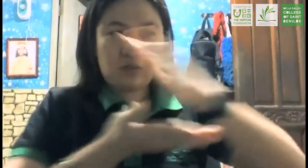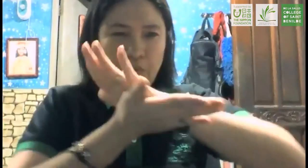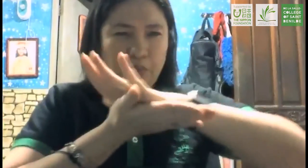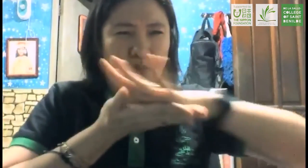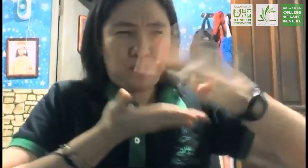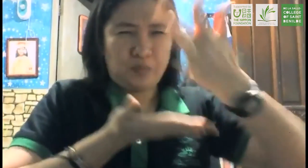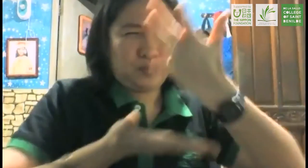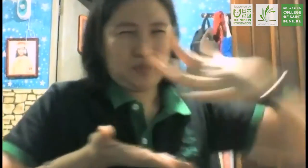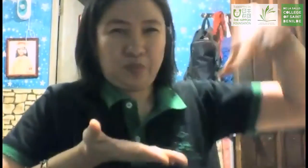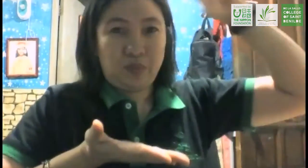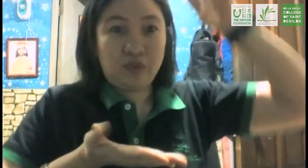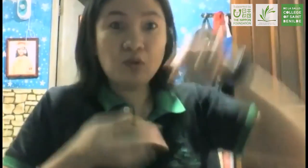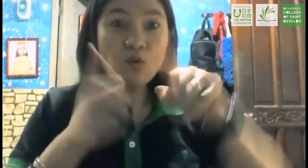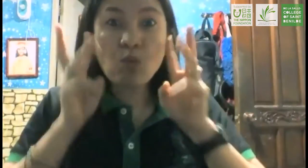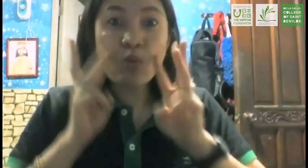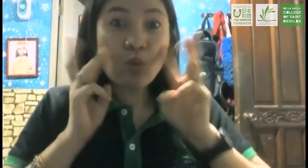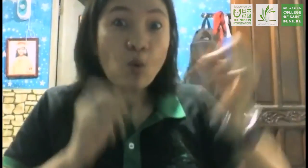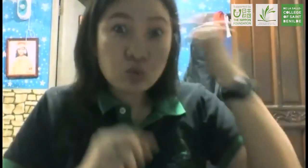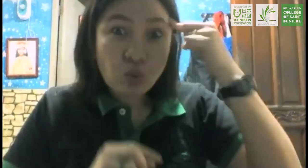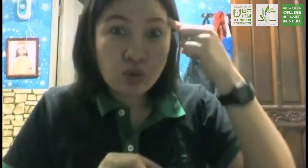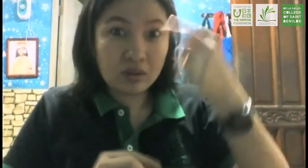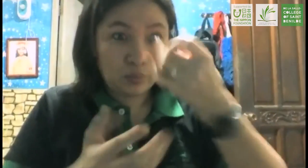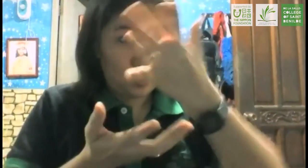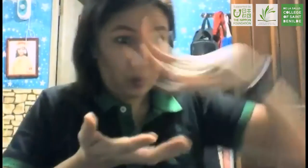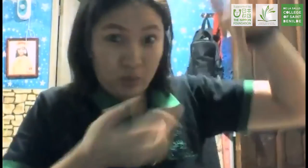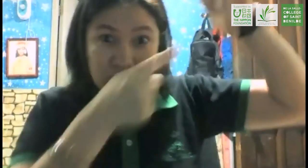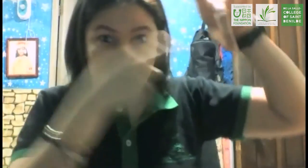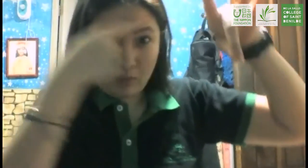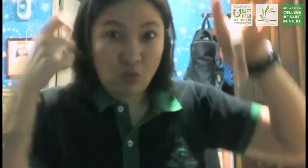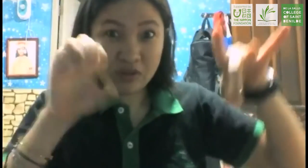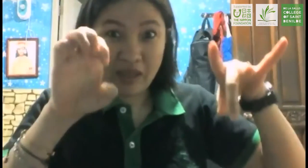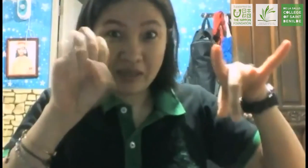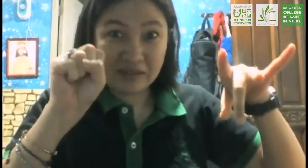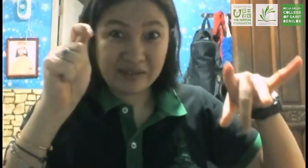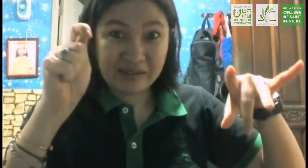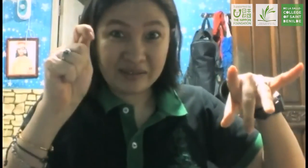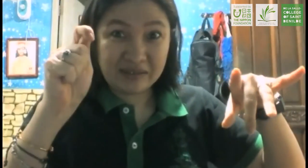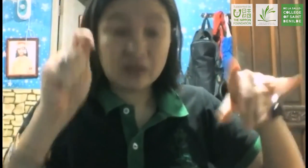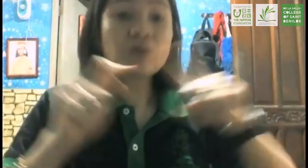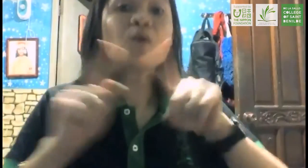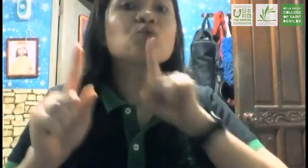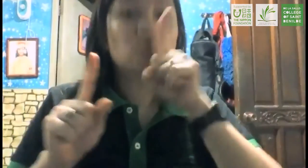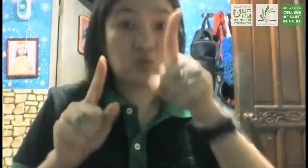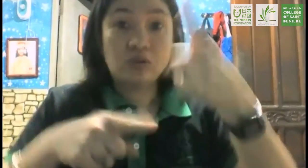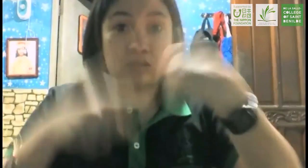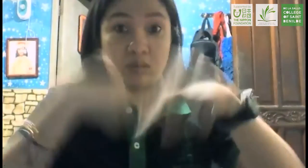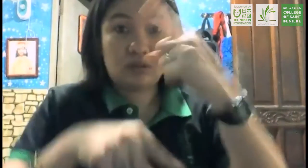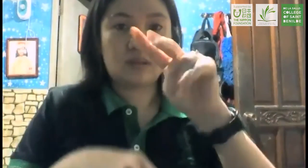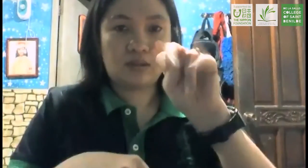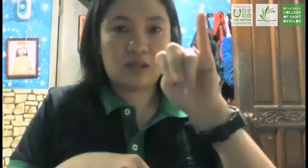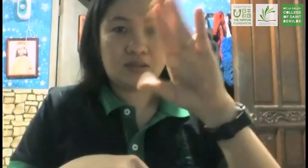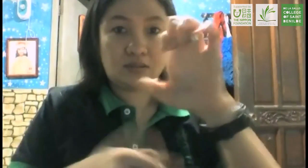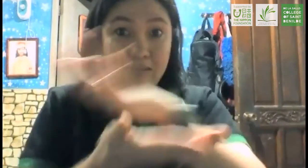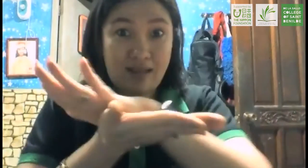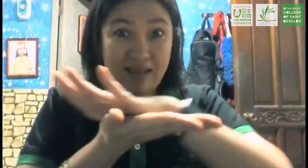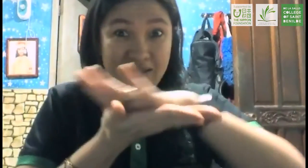that was used, nicest, that we're going to use this sign for. So this is the